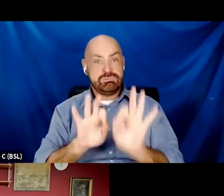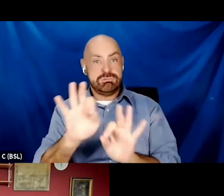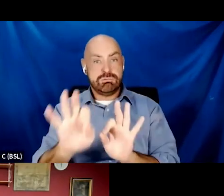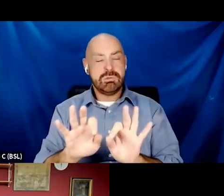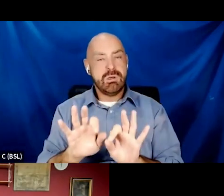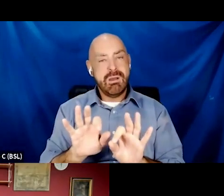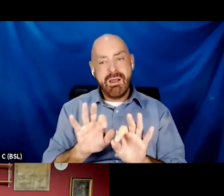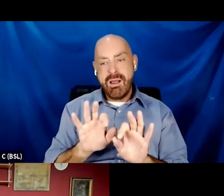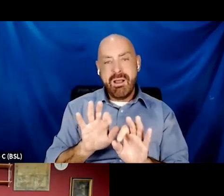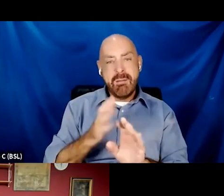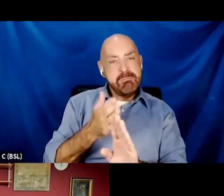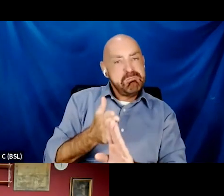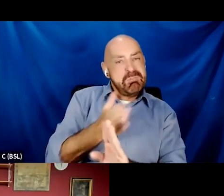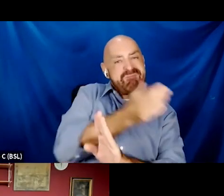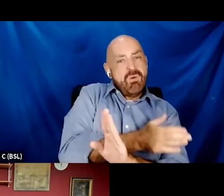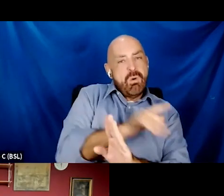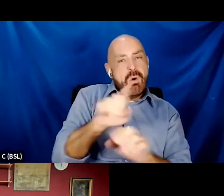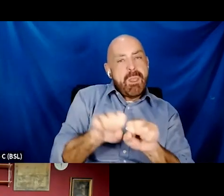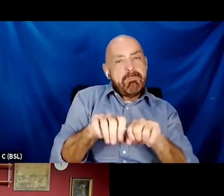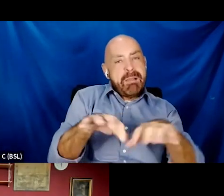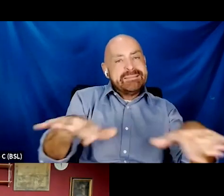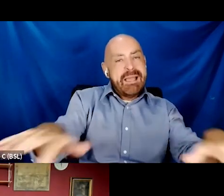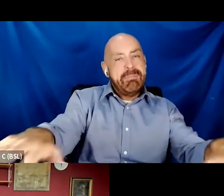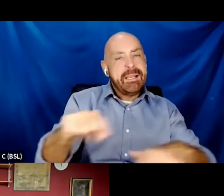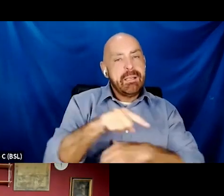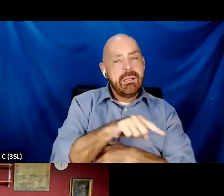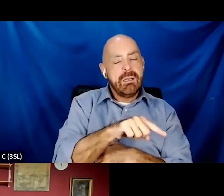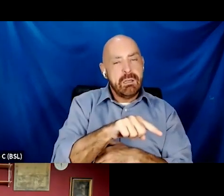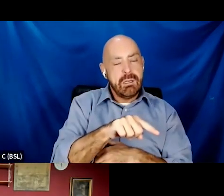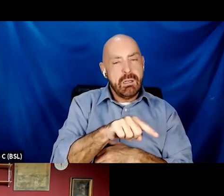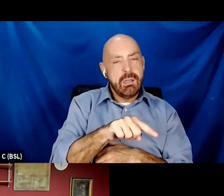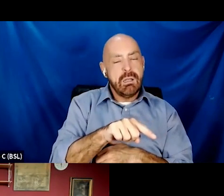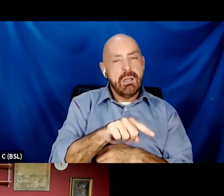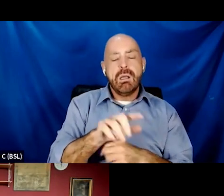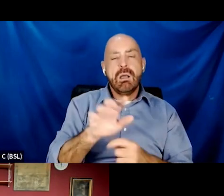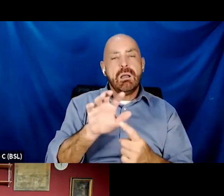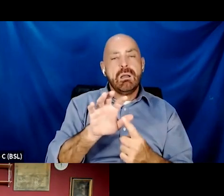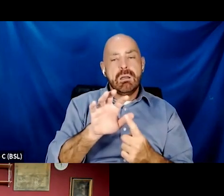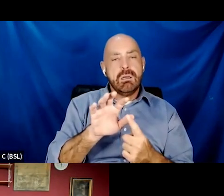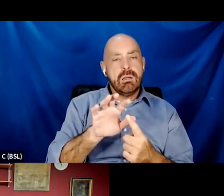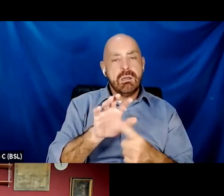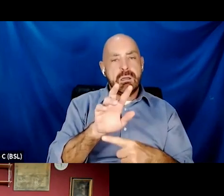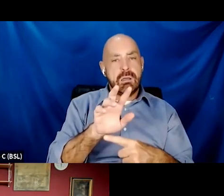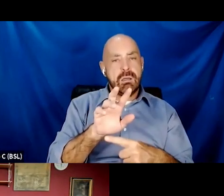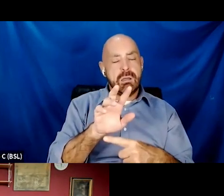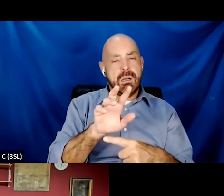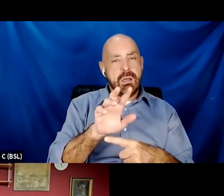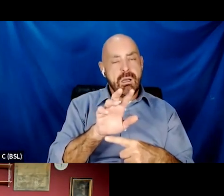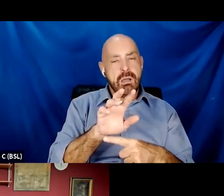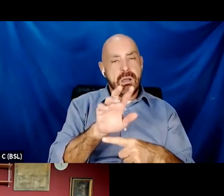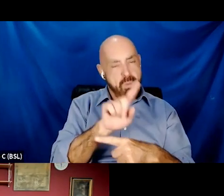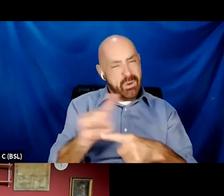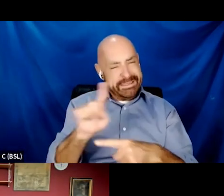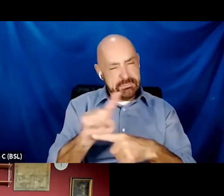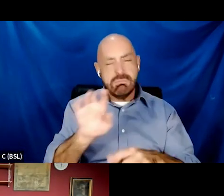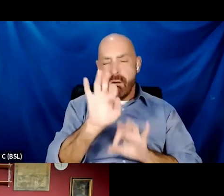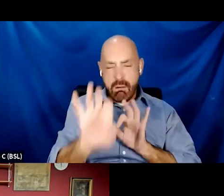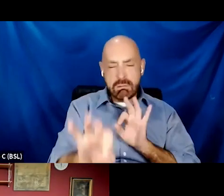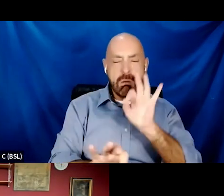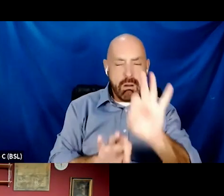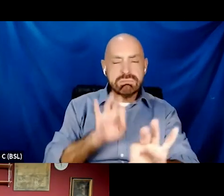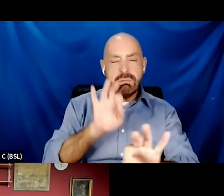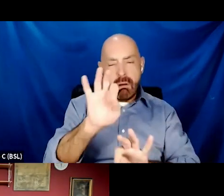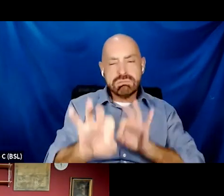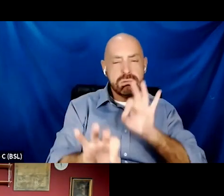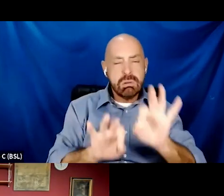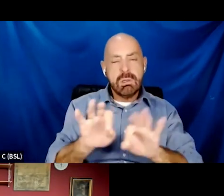life before the pandemic. And those questions are asked repeatedly over several weeks. So you can see people's changing